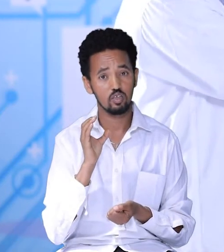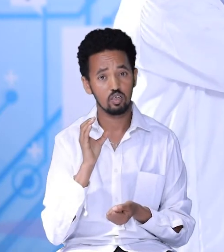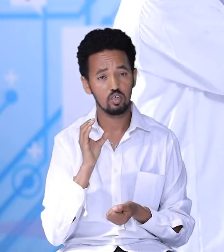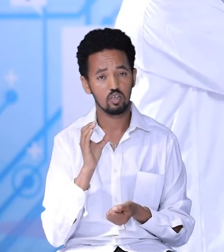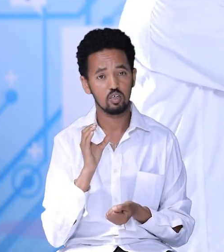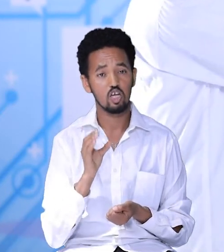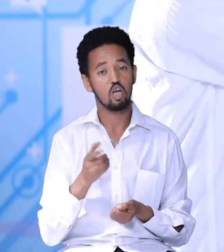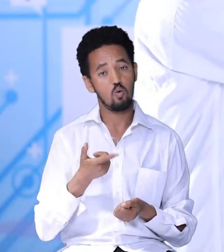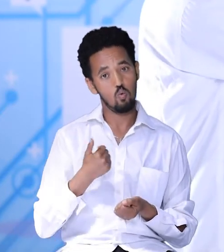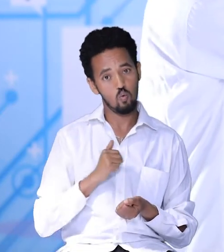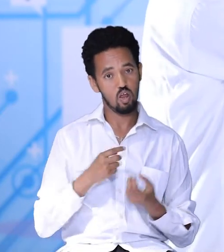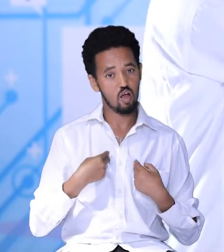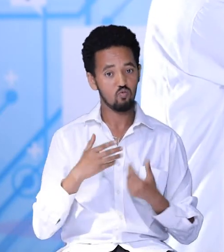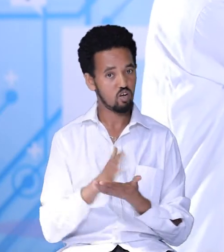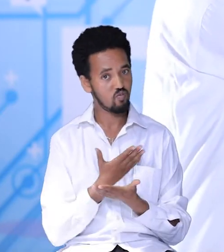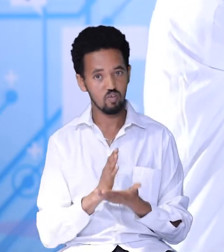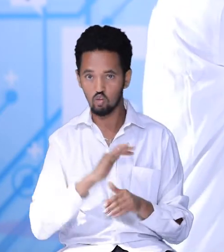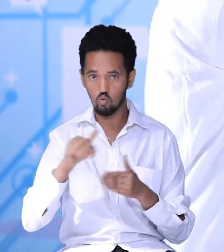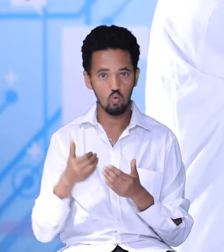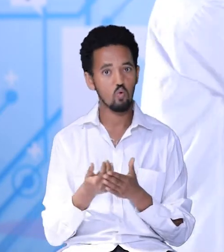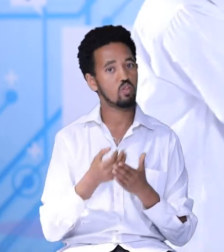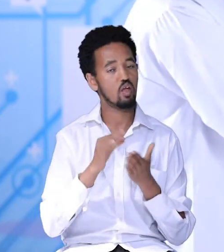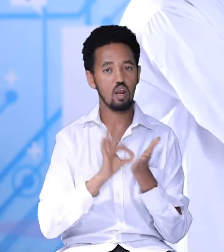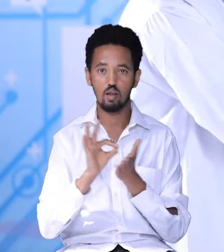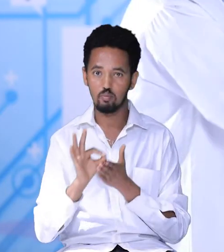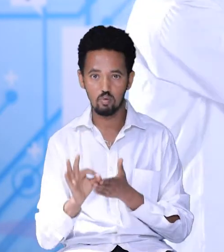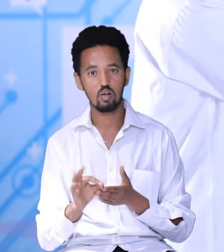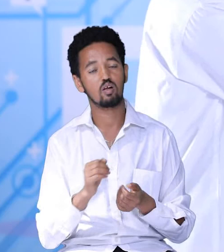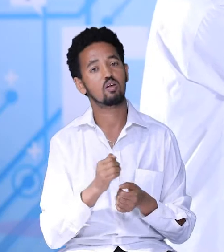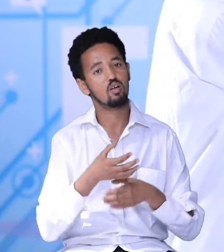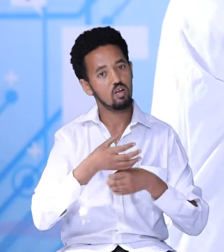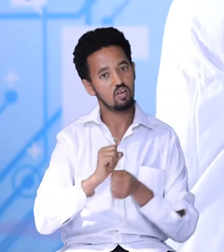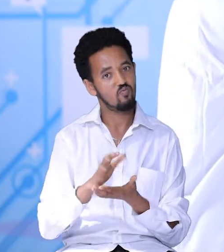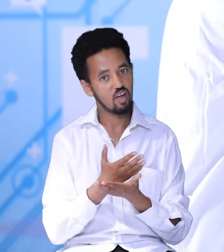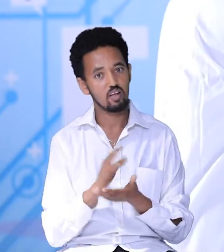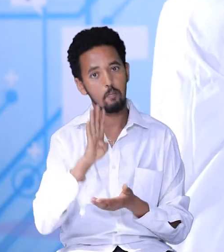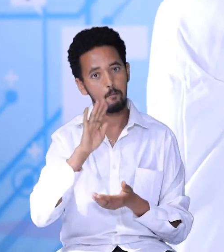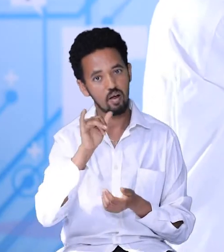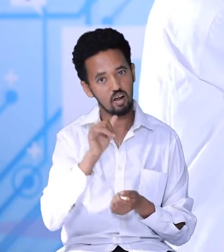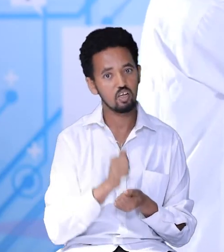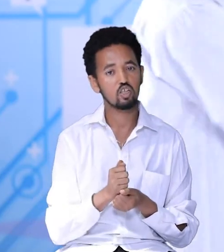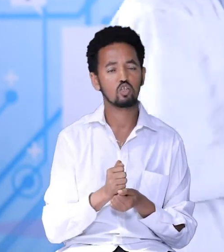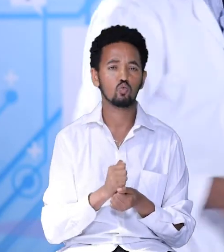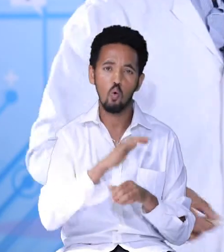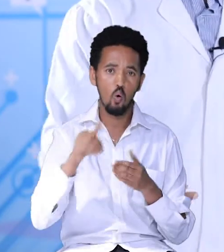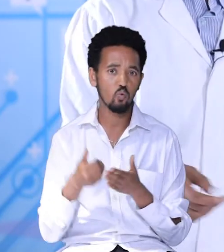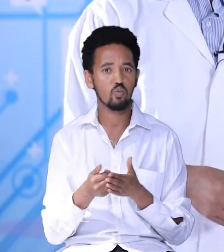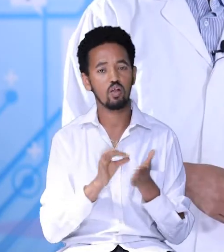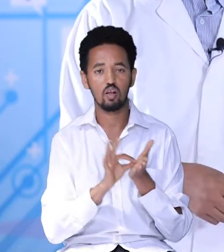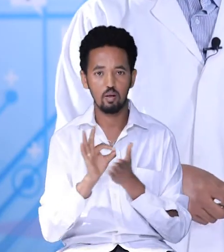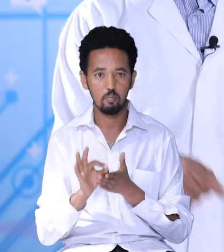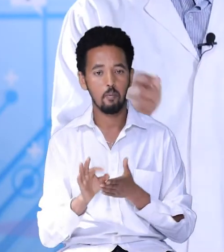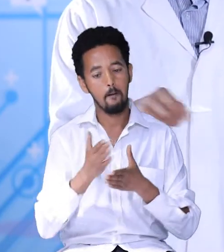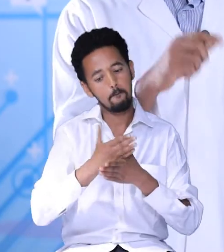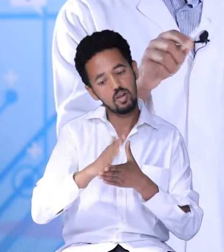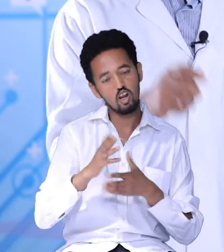you have to divide the total number of annual days divided by a total number of mid-year